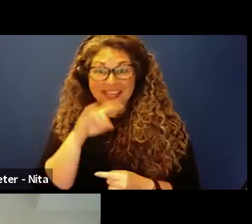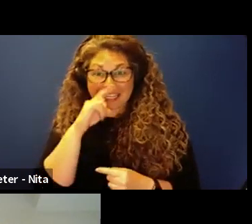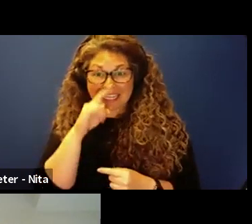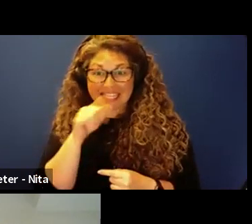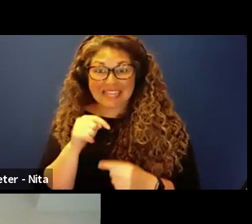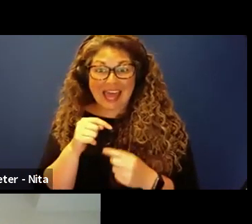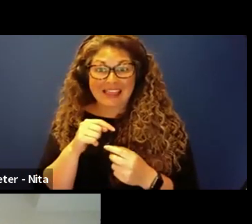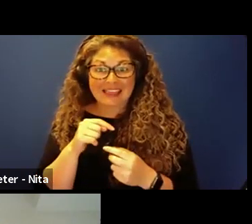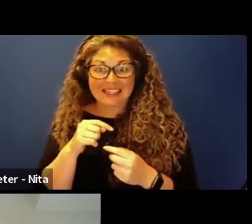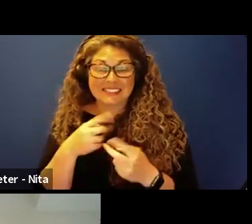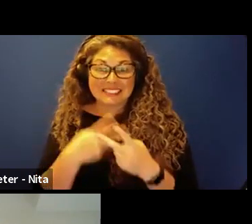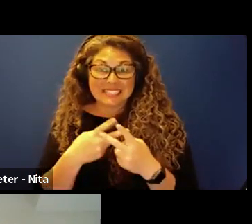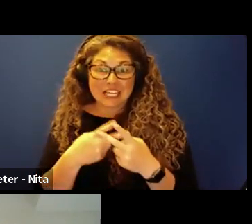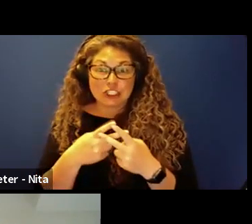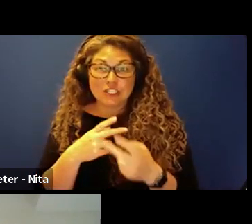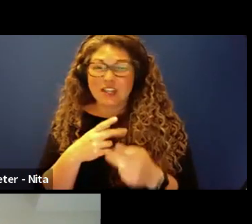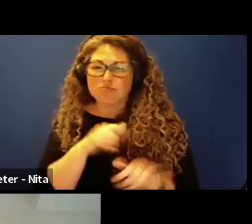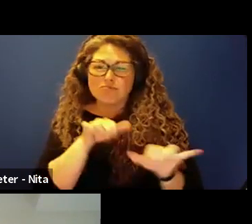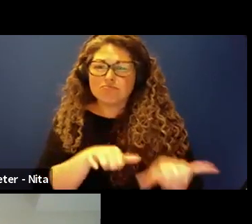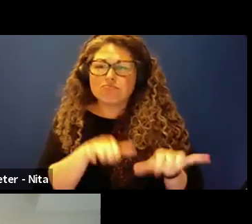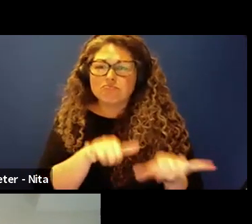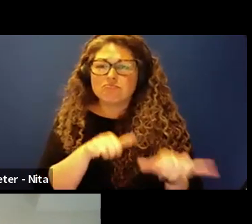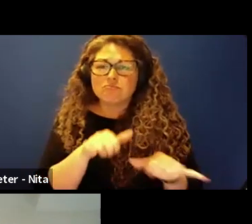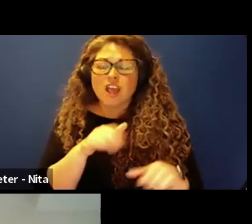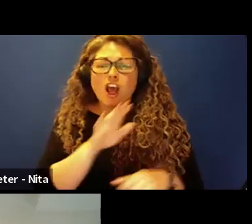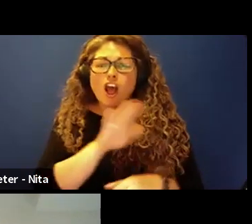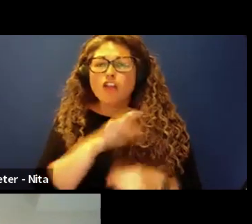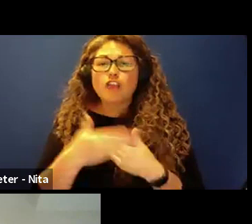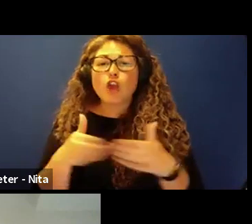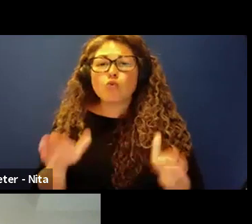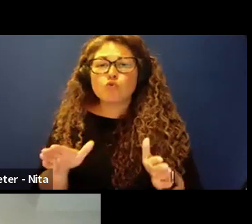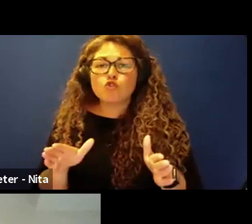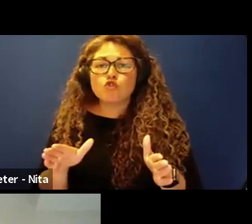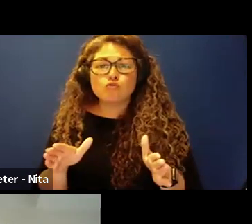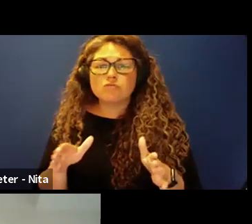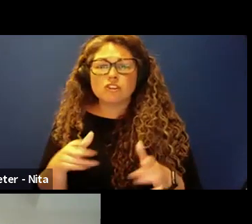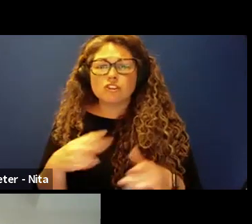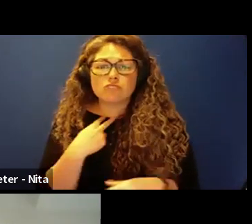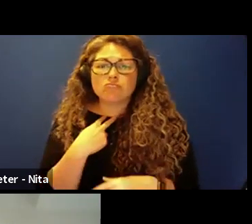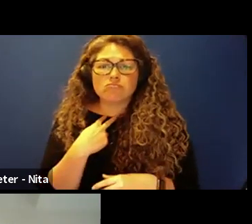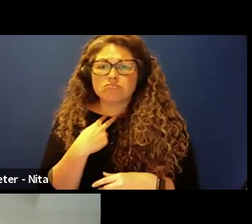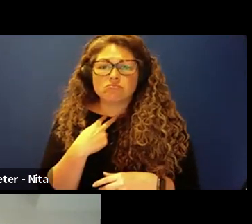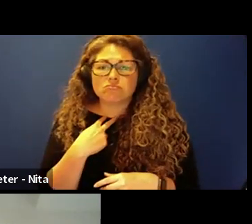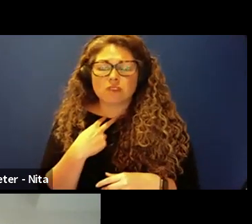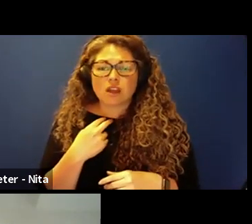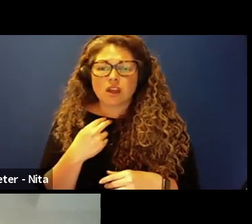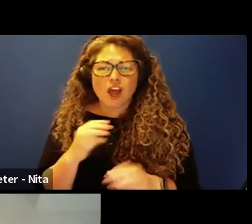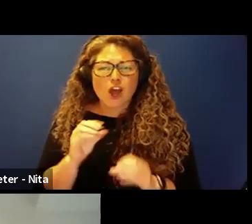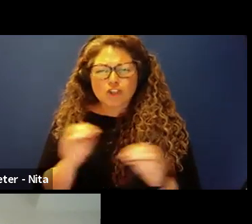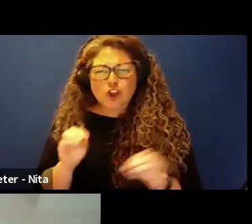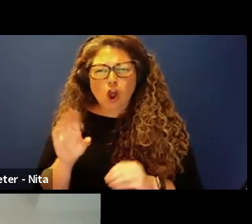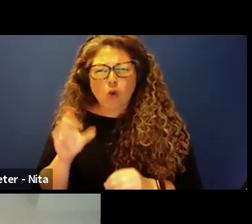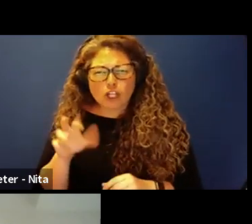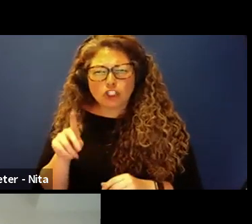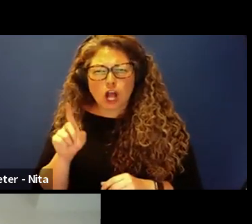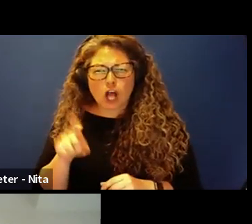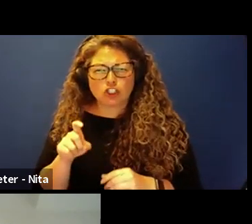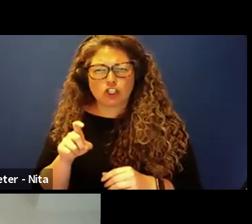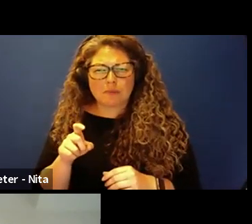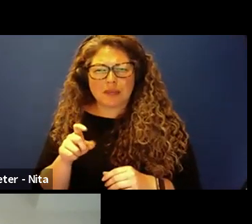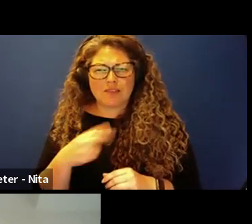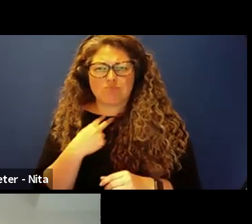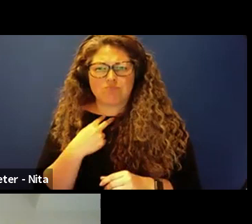confined to their rooms for extremely long periods of time. First off, I don't think any child should ever be locked up, but